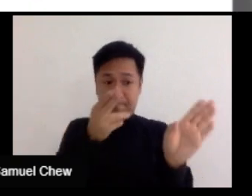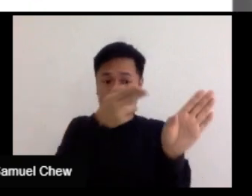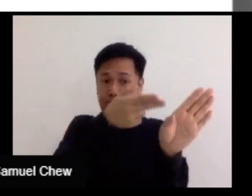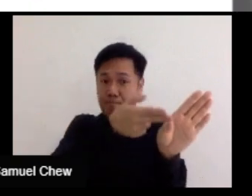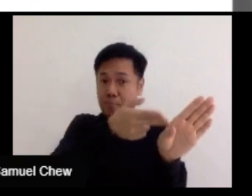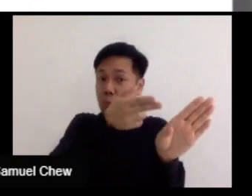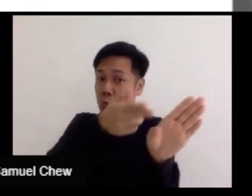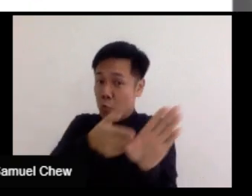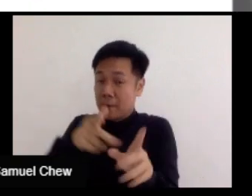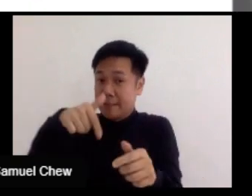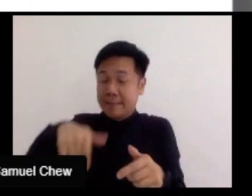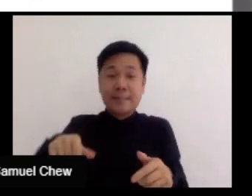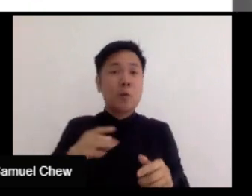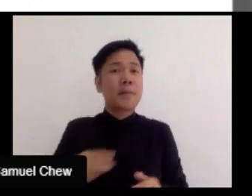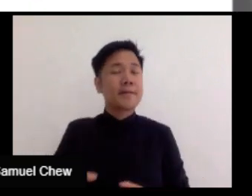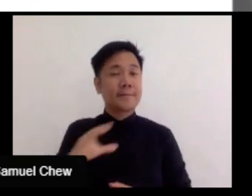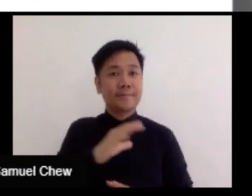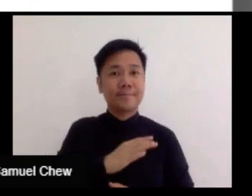committee session.